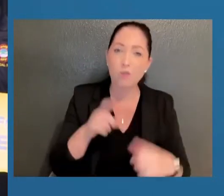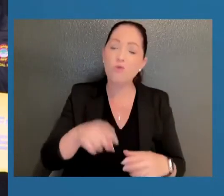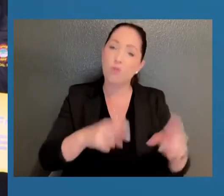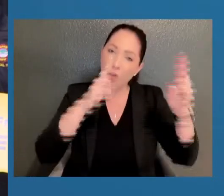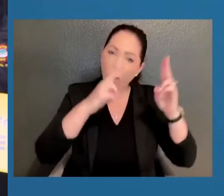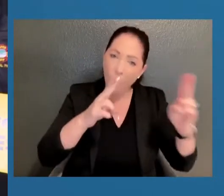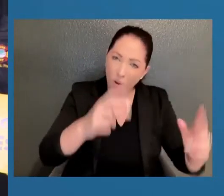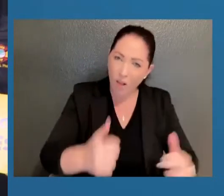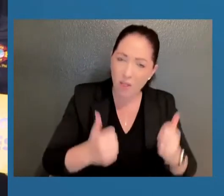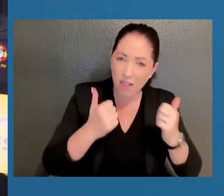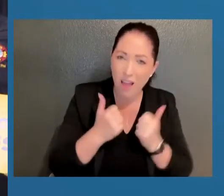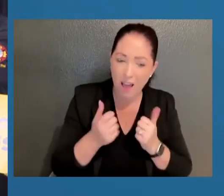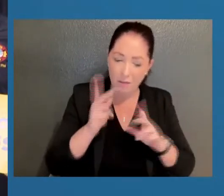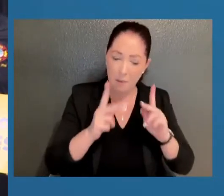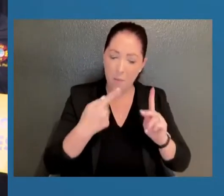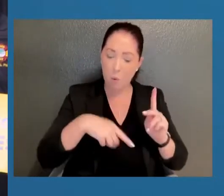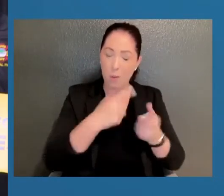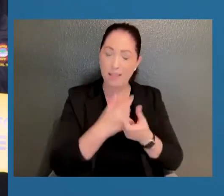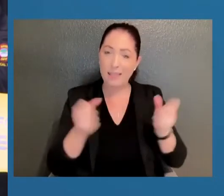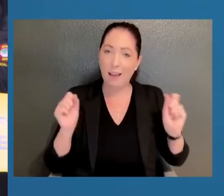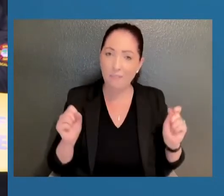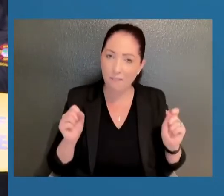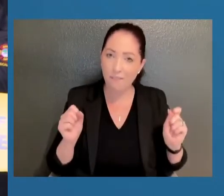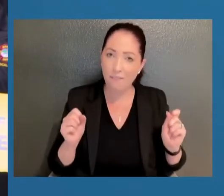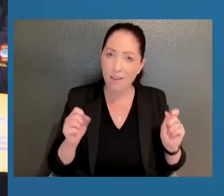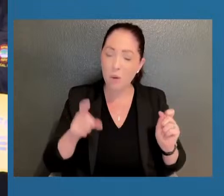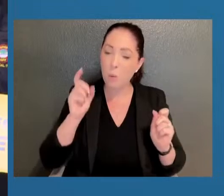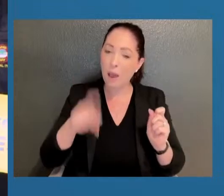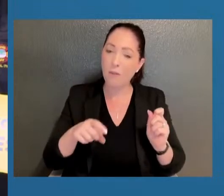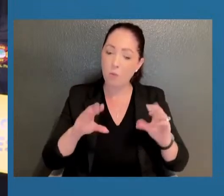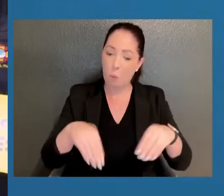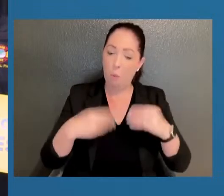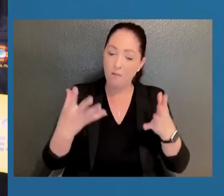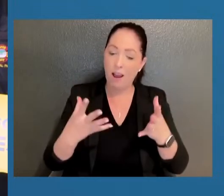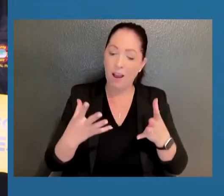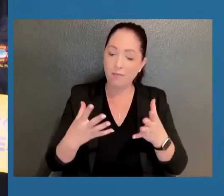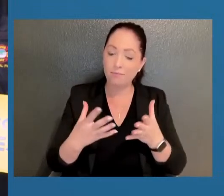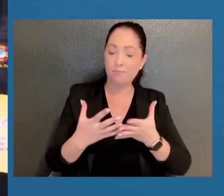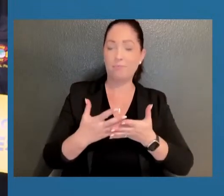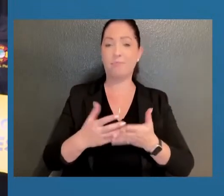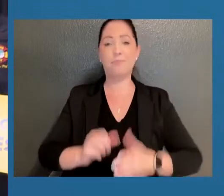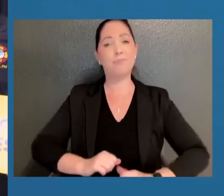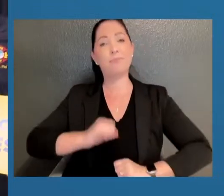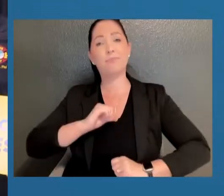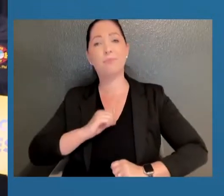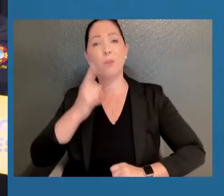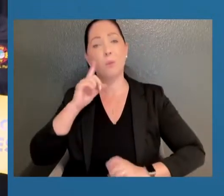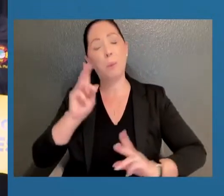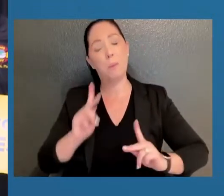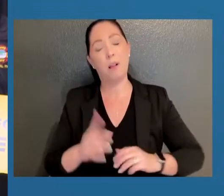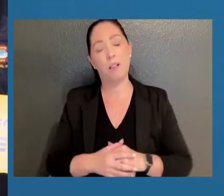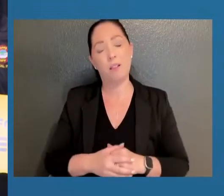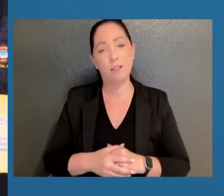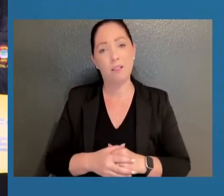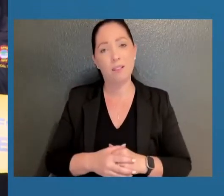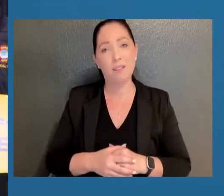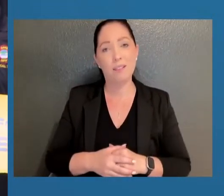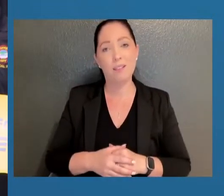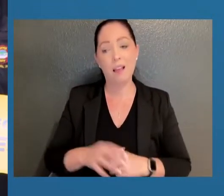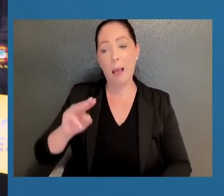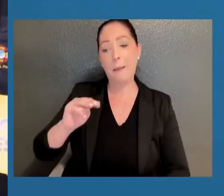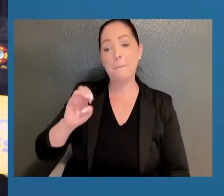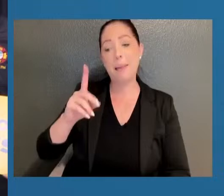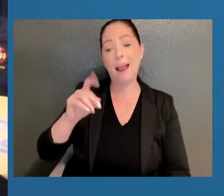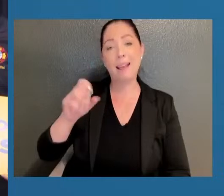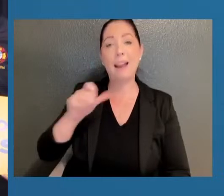that we've opened, and the dignity that it provides. Medicaid is not a luxury. It's a lifeline.